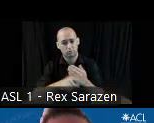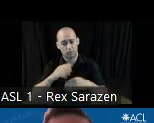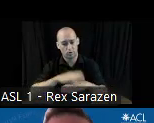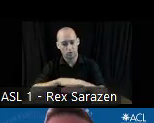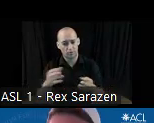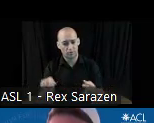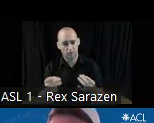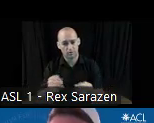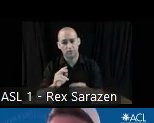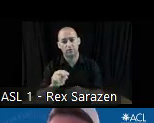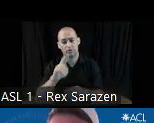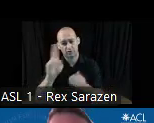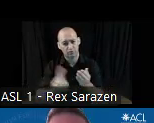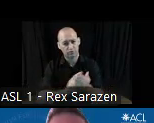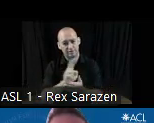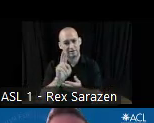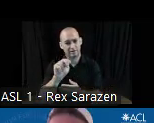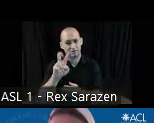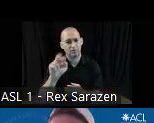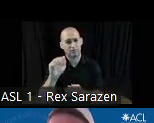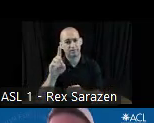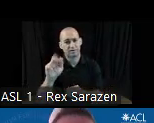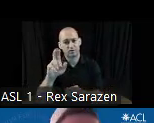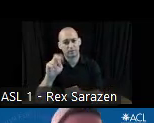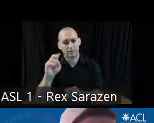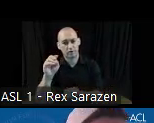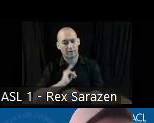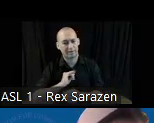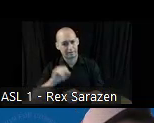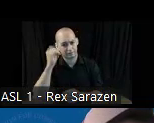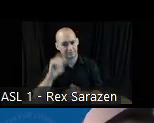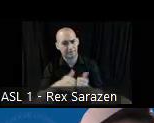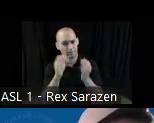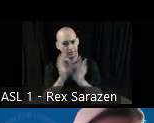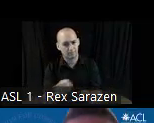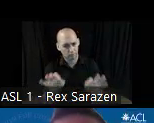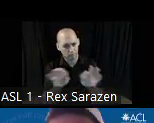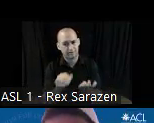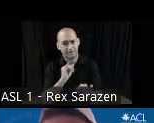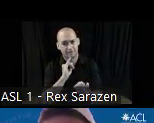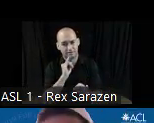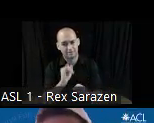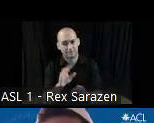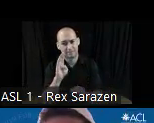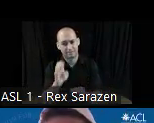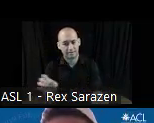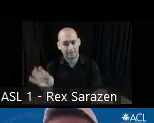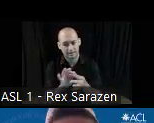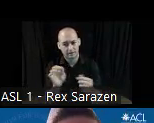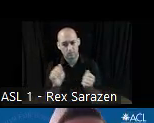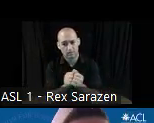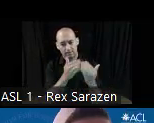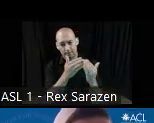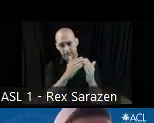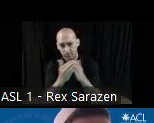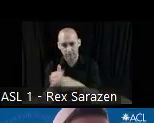Nevada, Reno, and understand just, how important it is to be connecting with communities as we